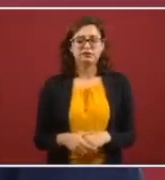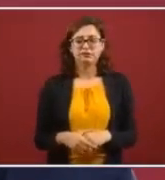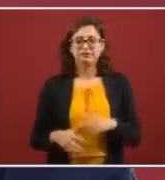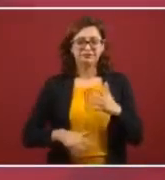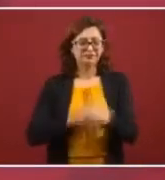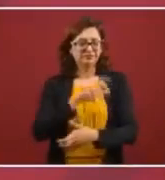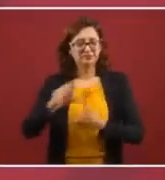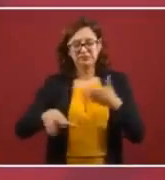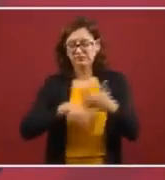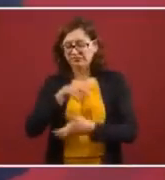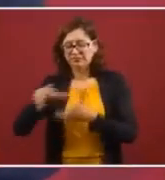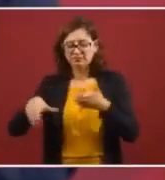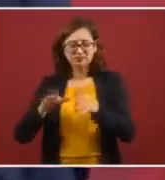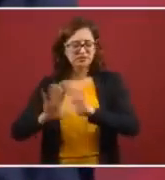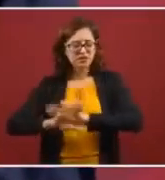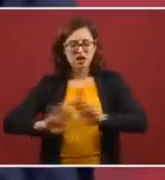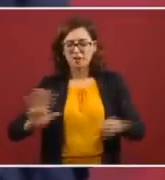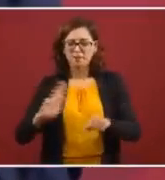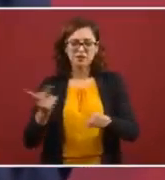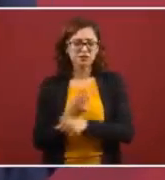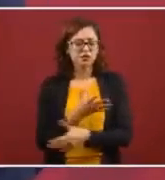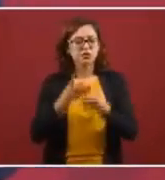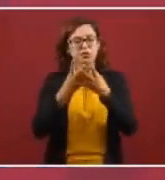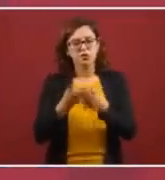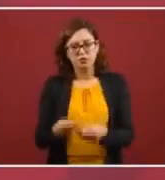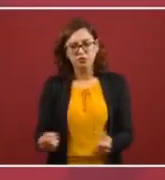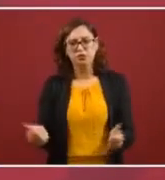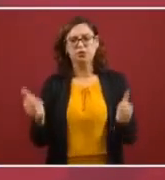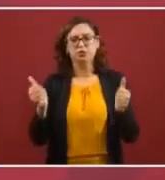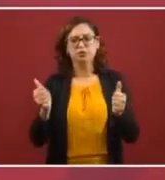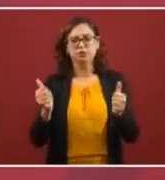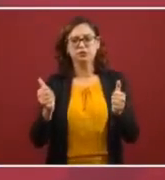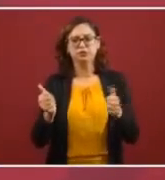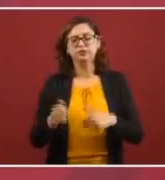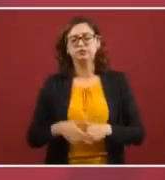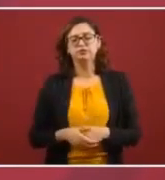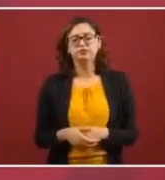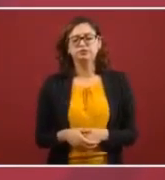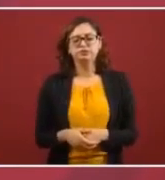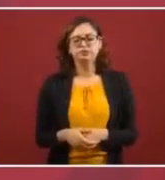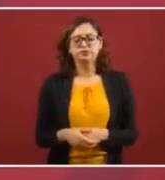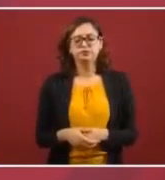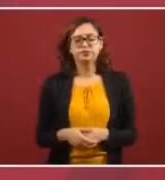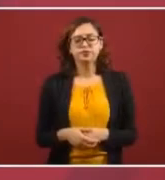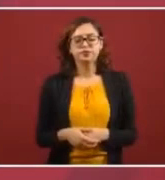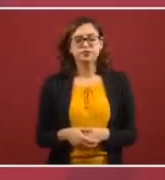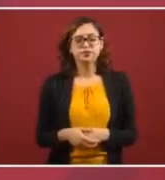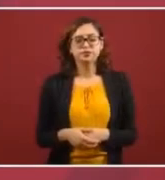And the worst part, and the difficult part,